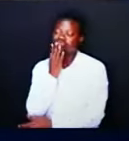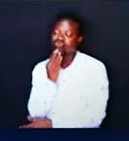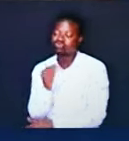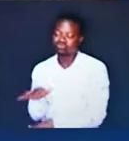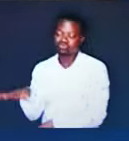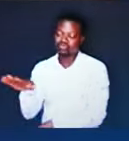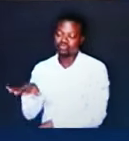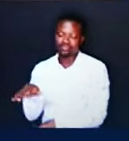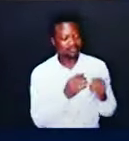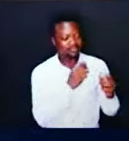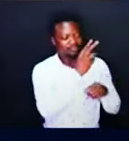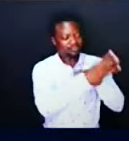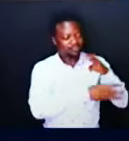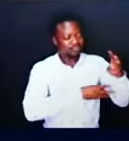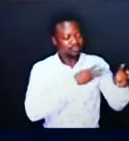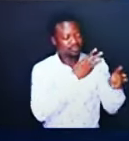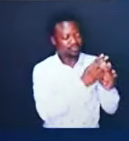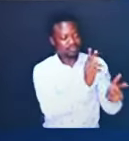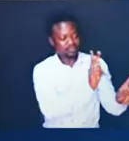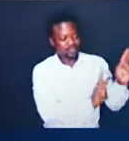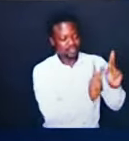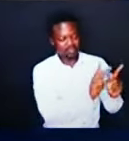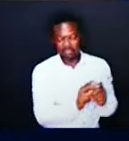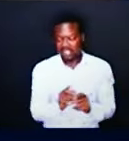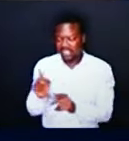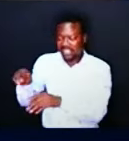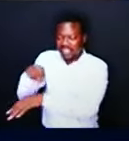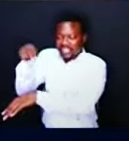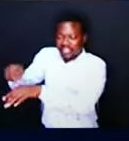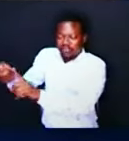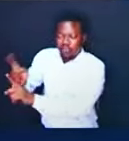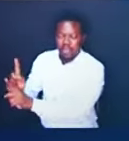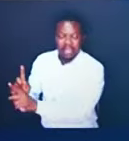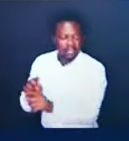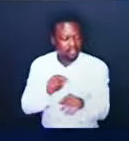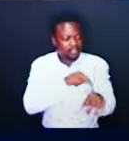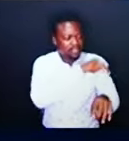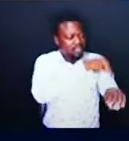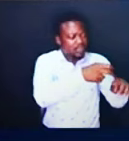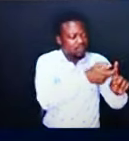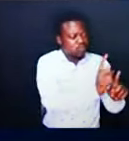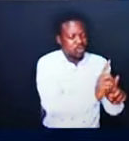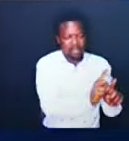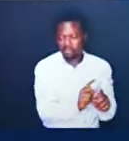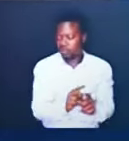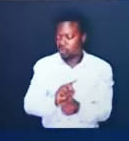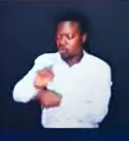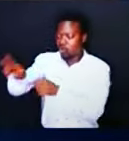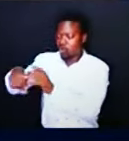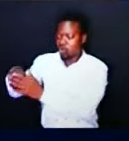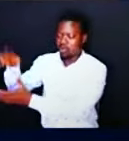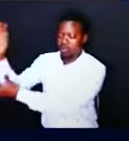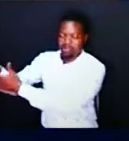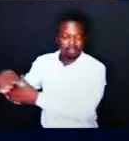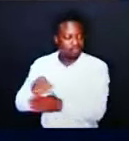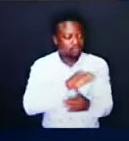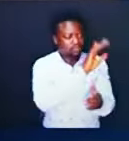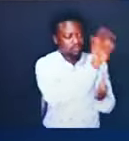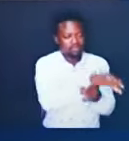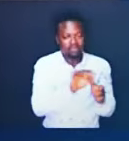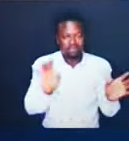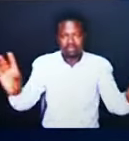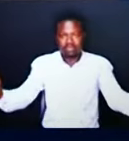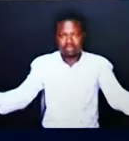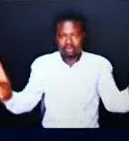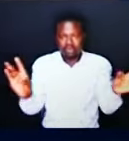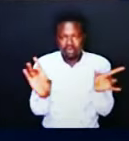Gentiles lose their national identity in Christ by becoming Christians. We don't say that they lose